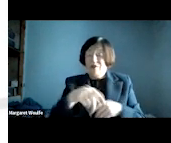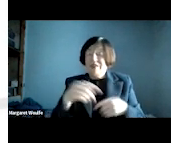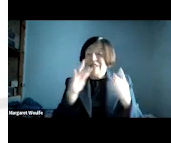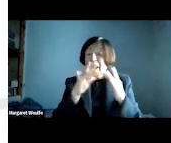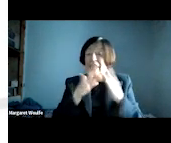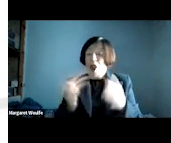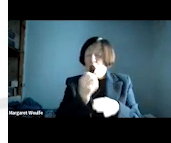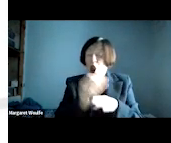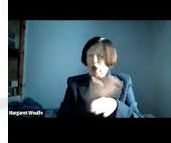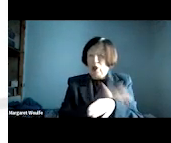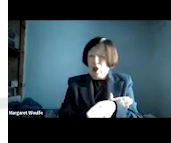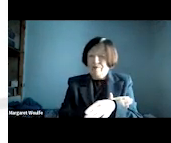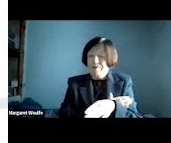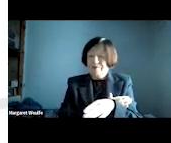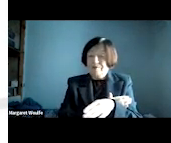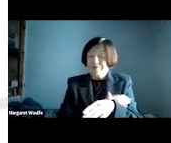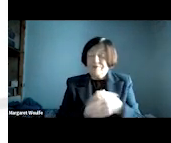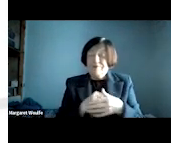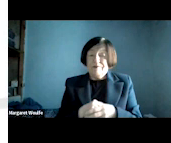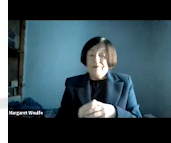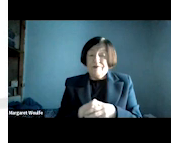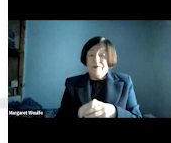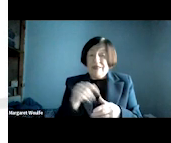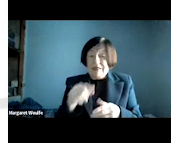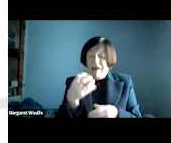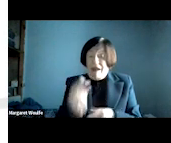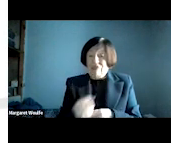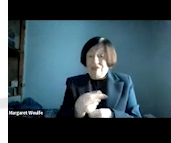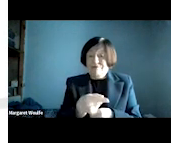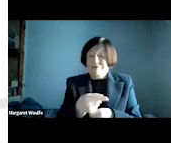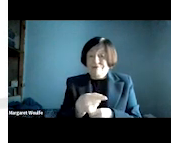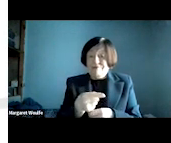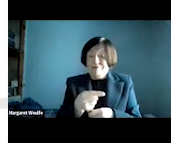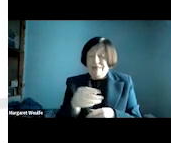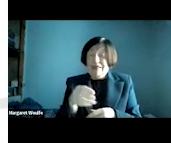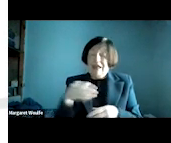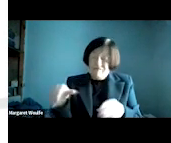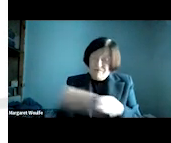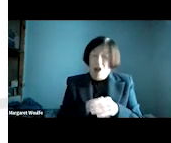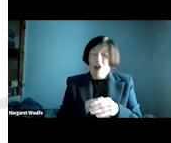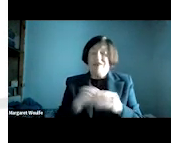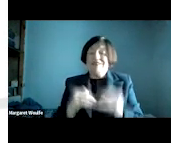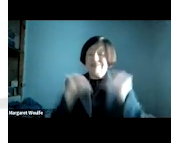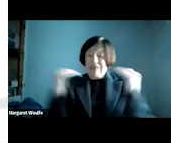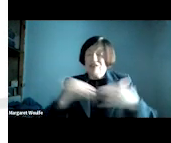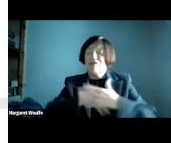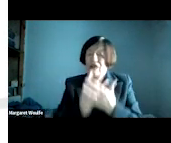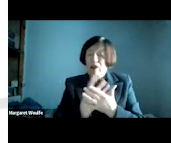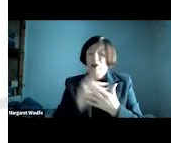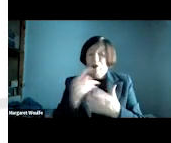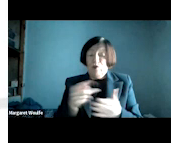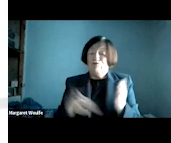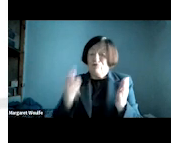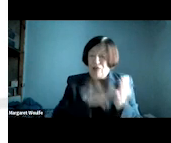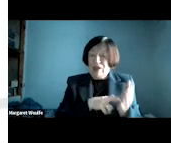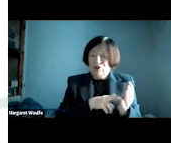on. So it's there. Get involved in standards development. You go in there